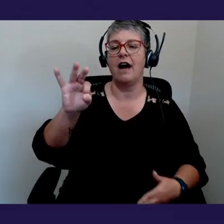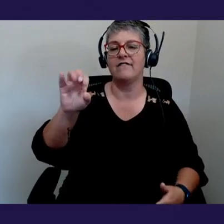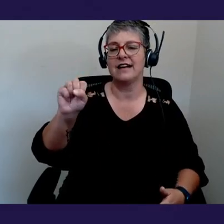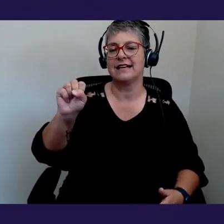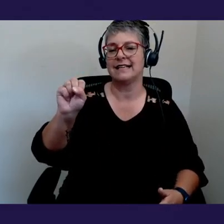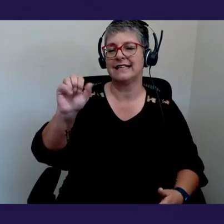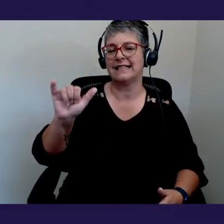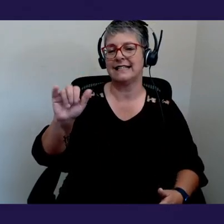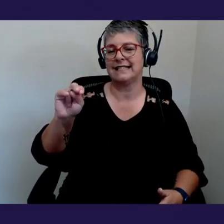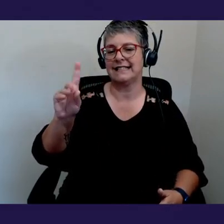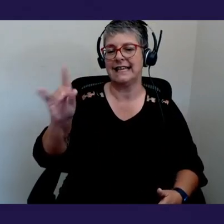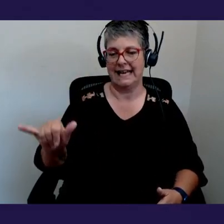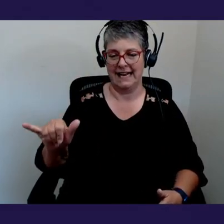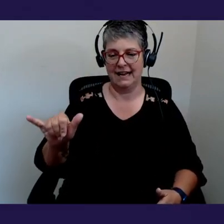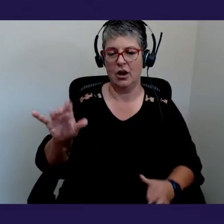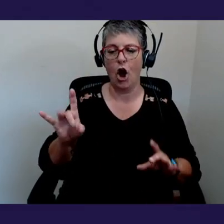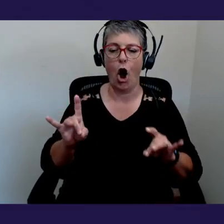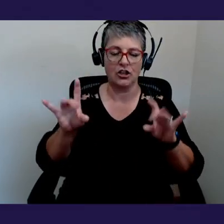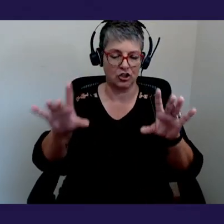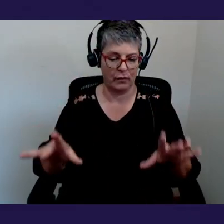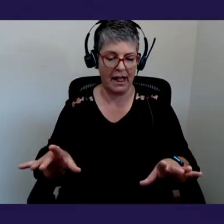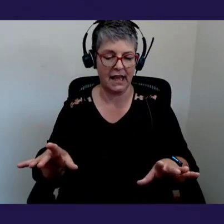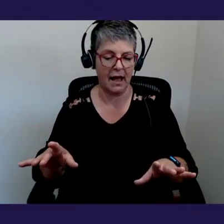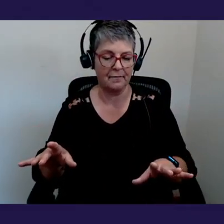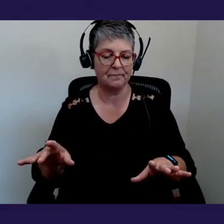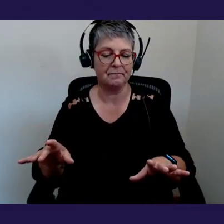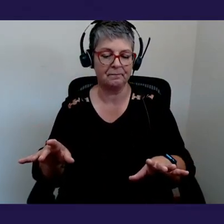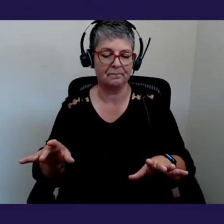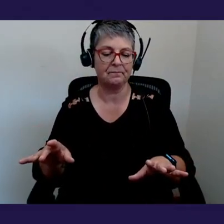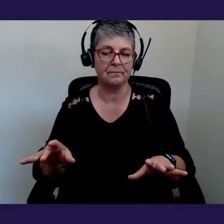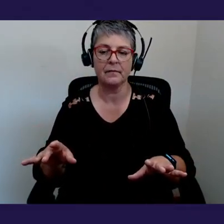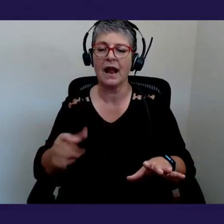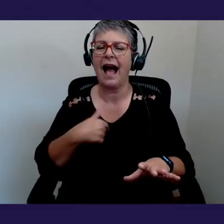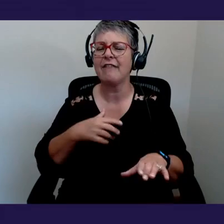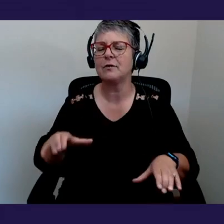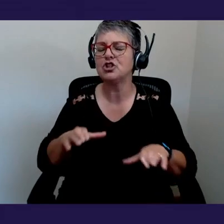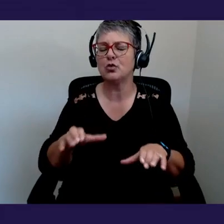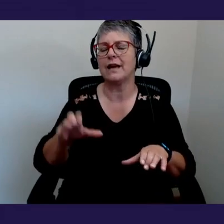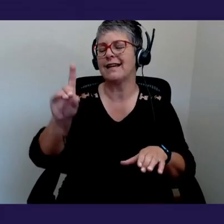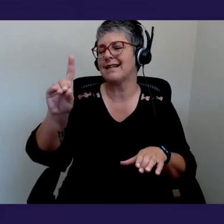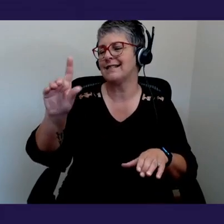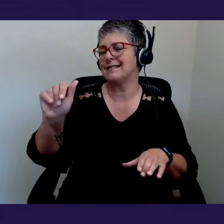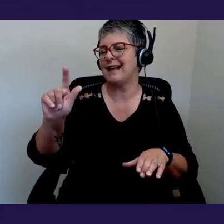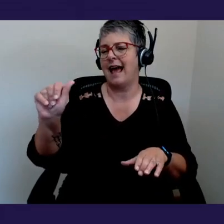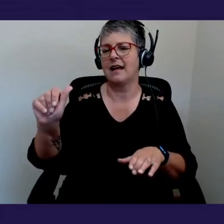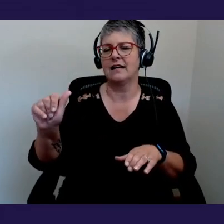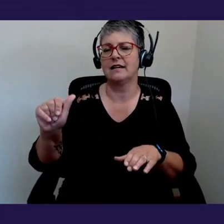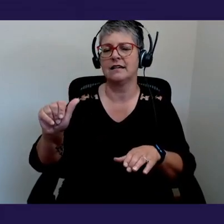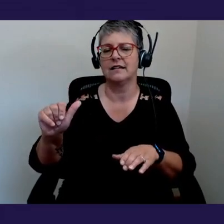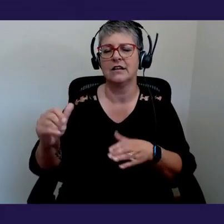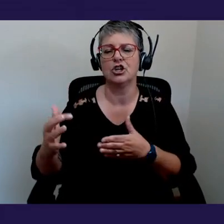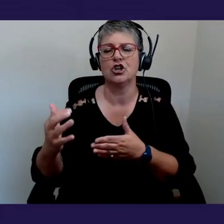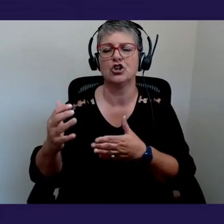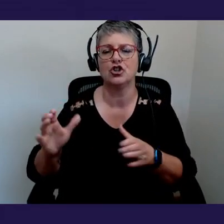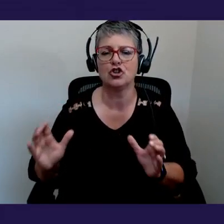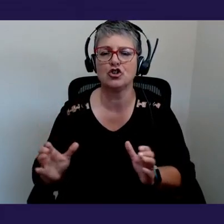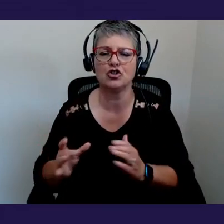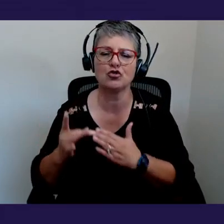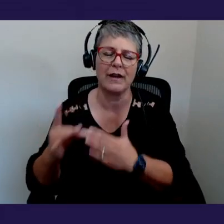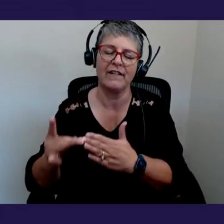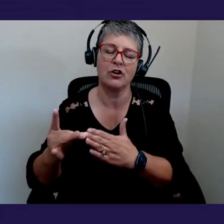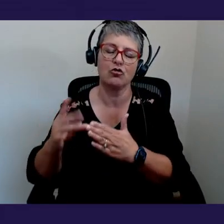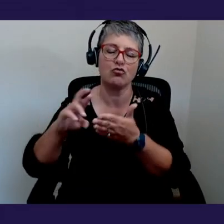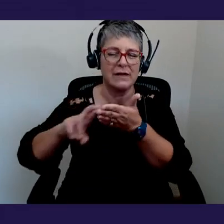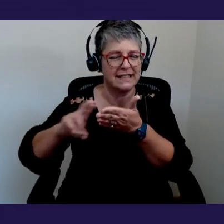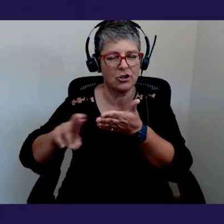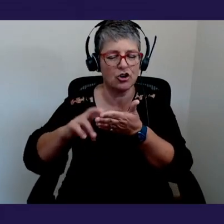of the Gadigal this morning. I've been doing data-driven research on health and misinformation and its impact on behaviours for about a decade now.